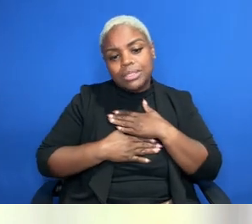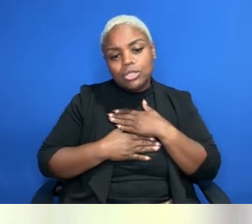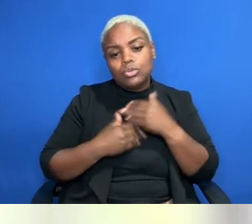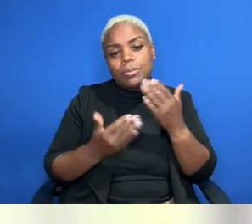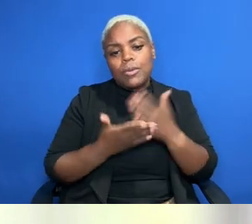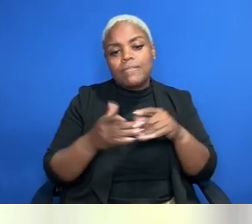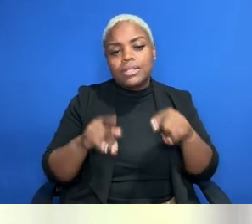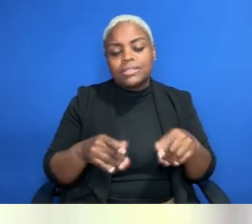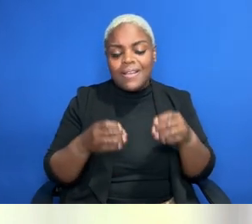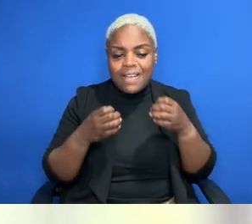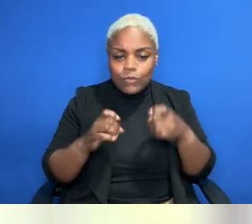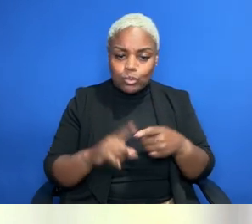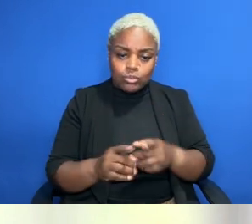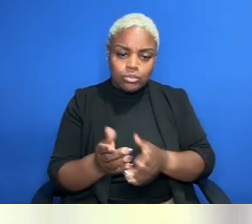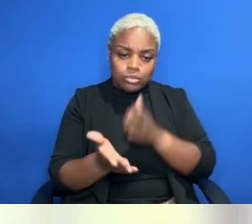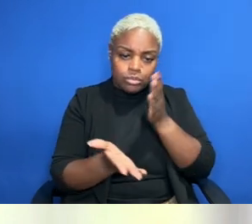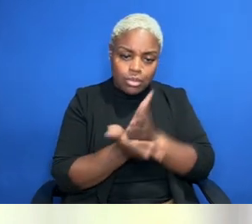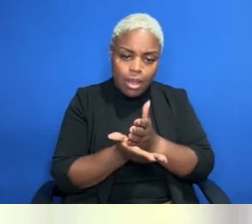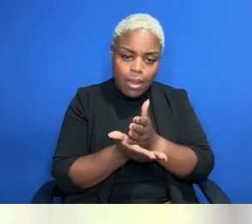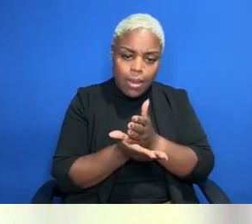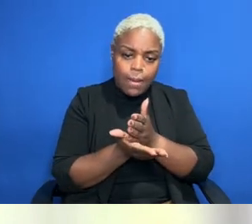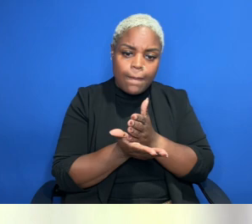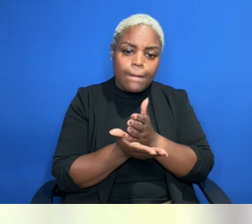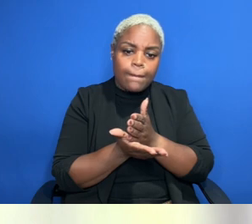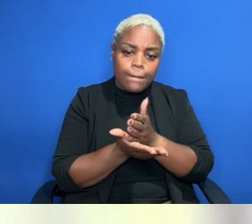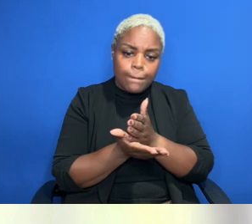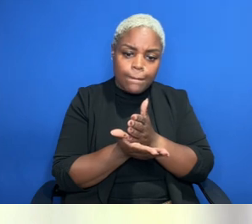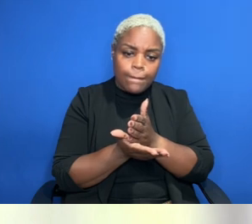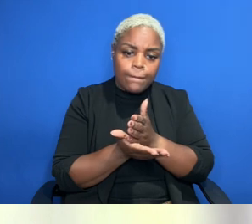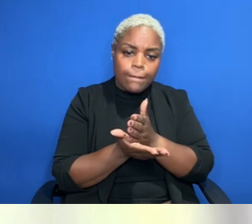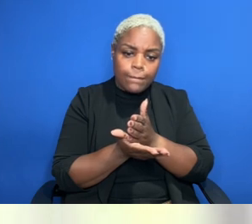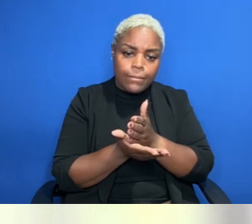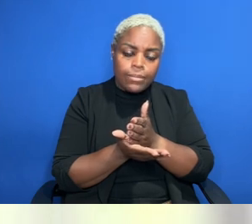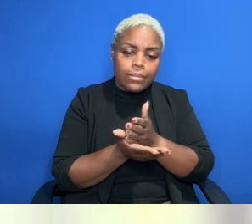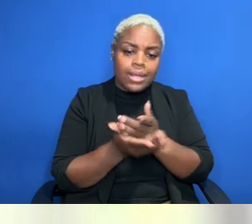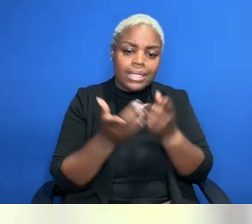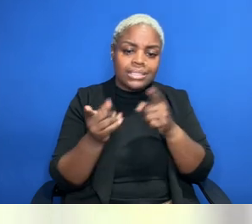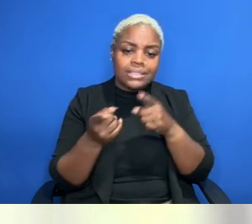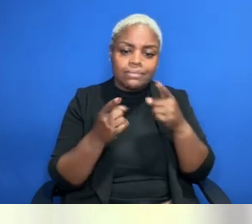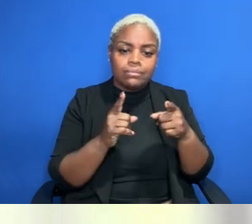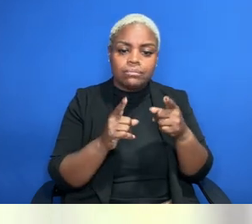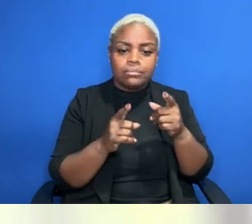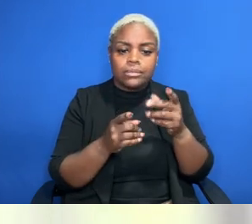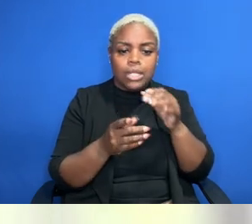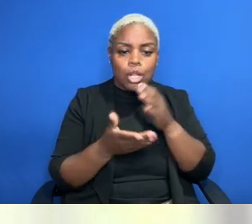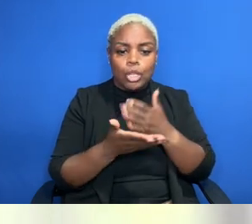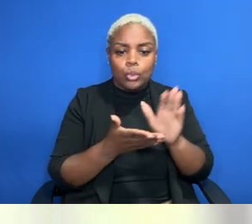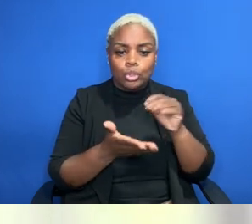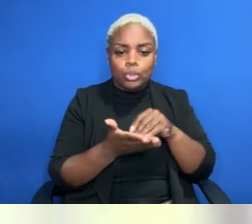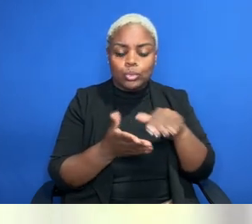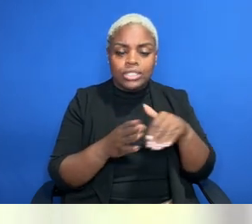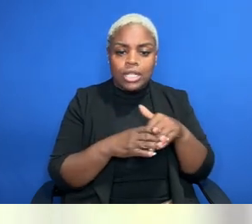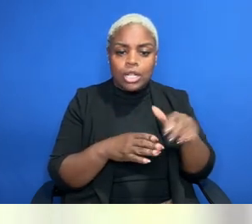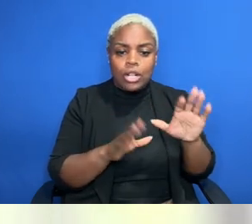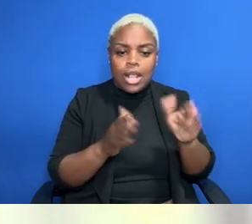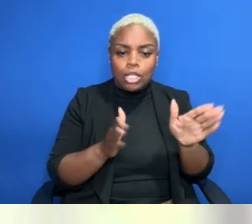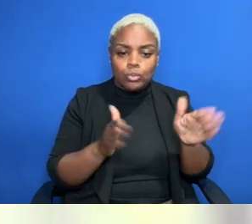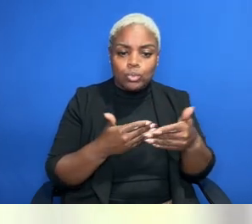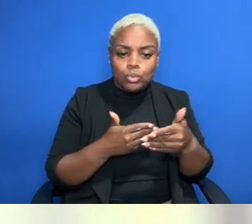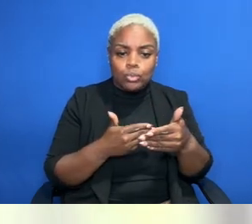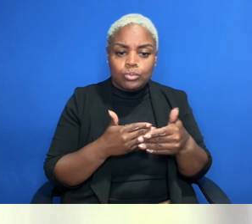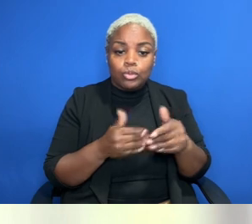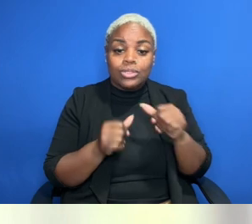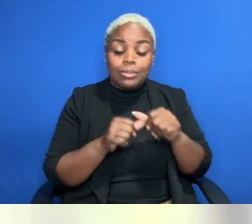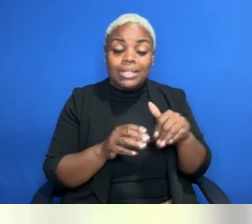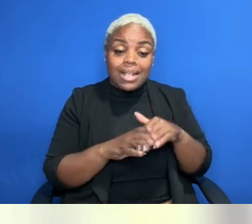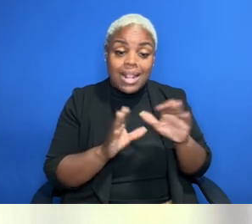really pleased to be part of this effort to stop the excessive use of excluding students